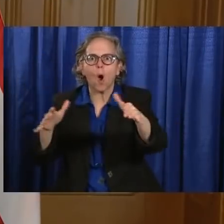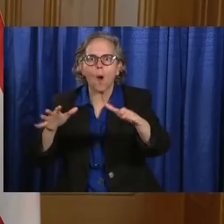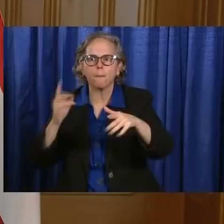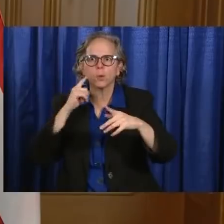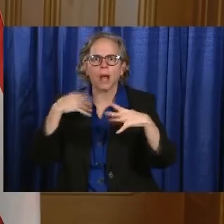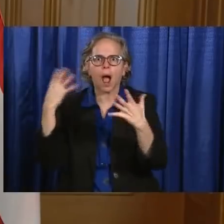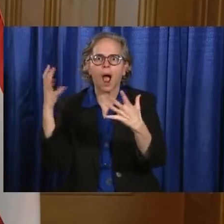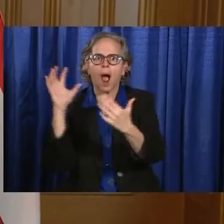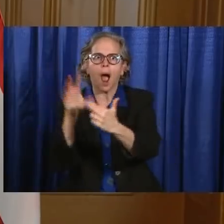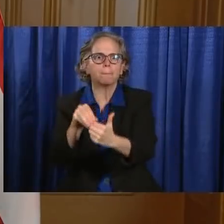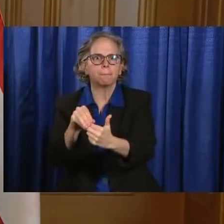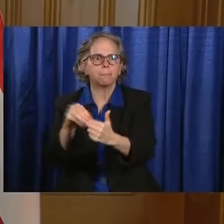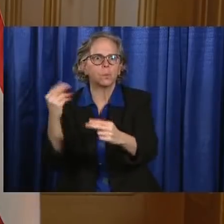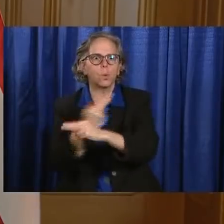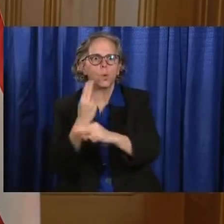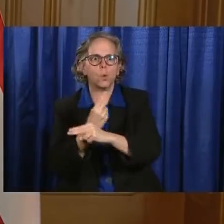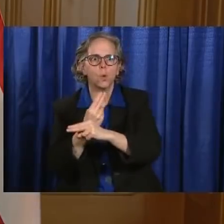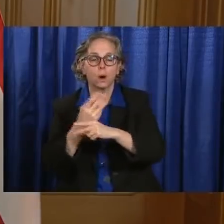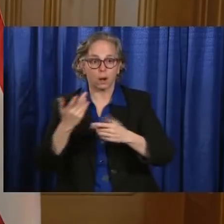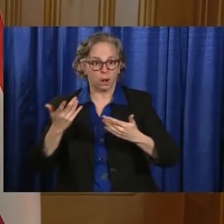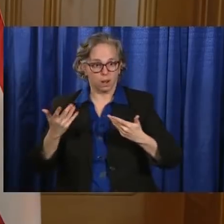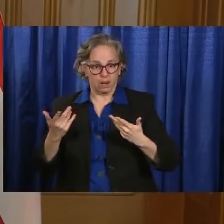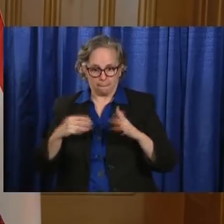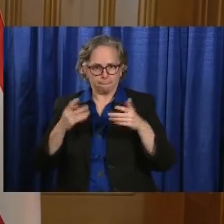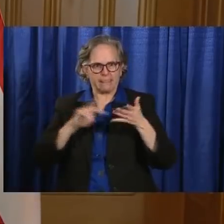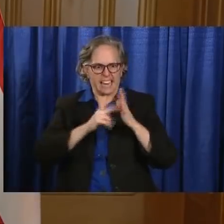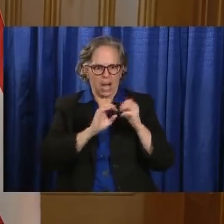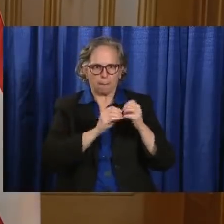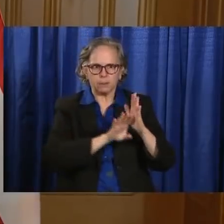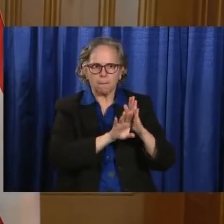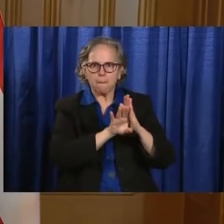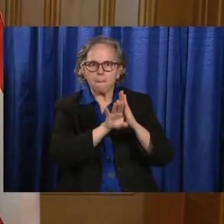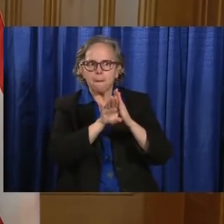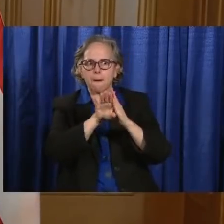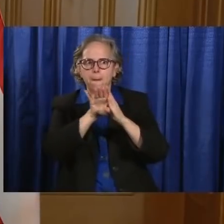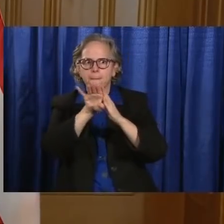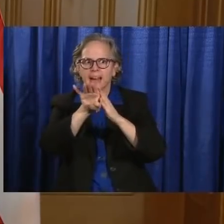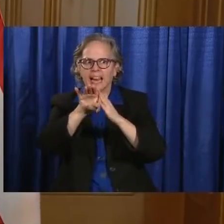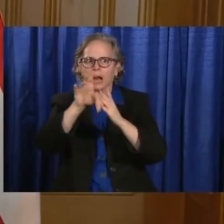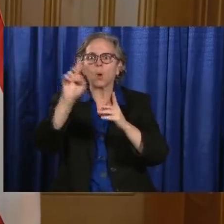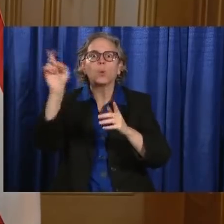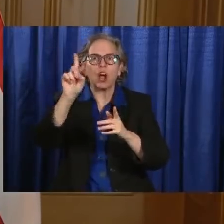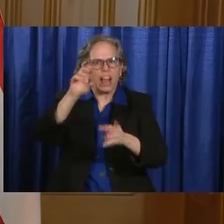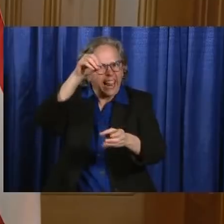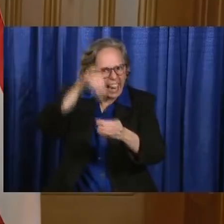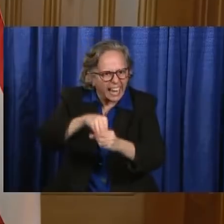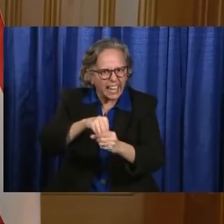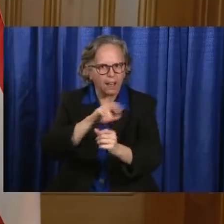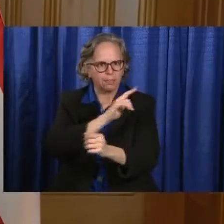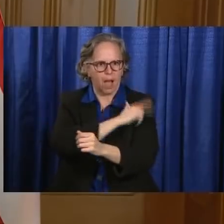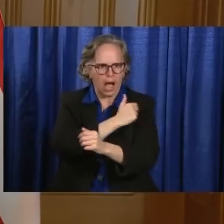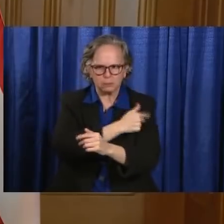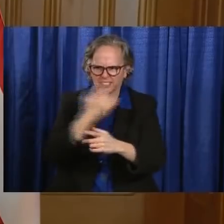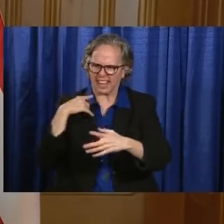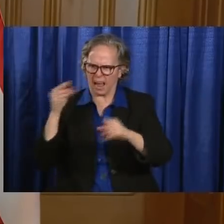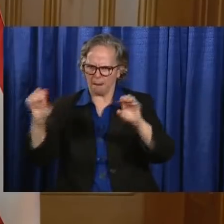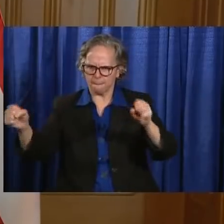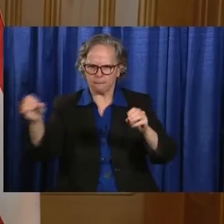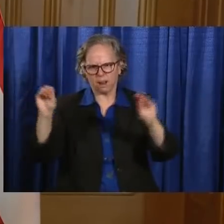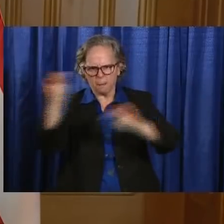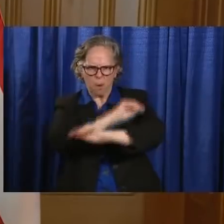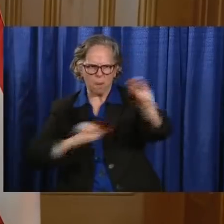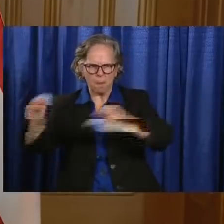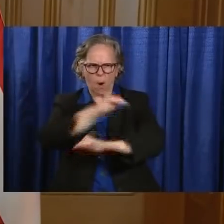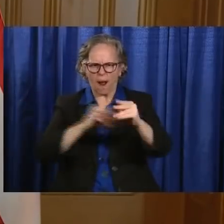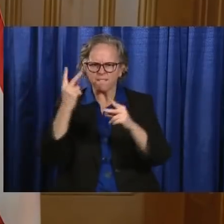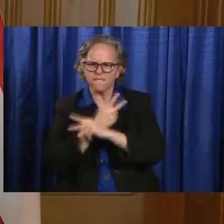It's already taken place just because of internally what the hospitals have done. So thanks to all the hospitals,